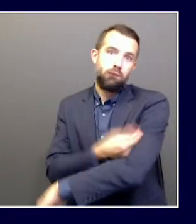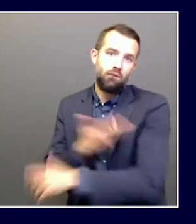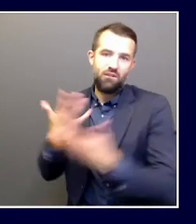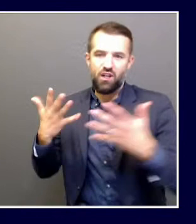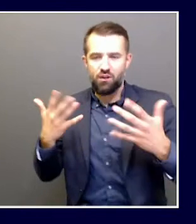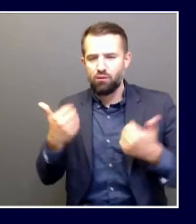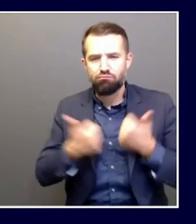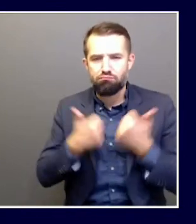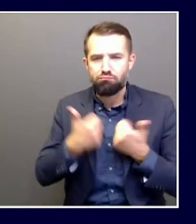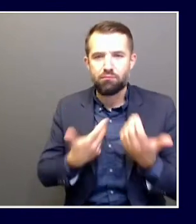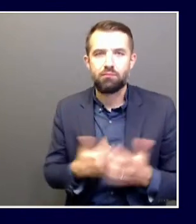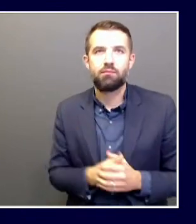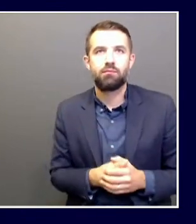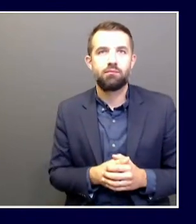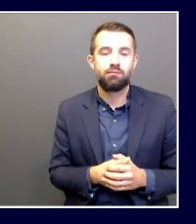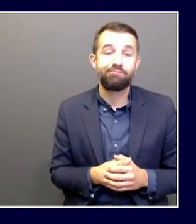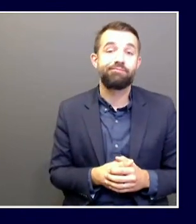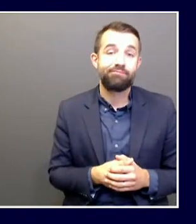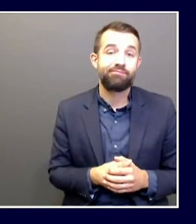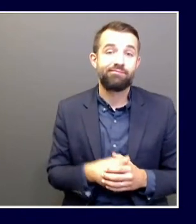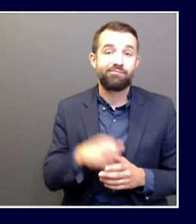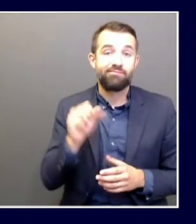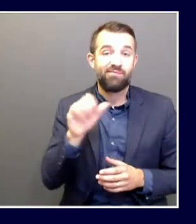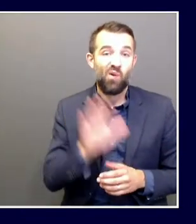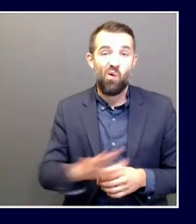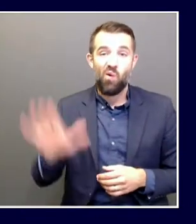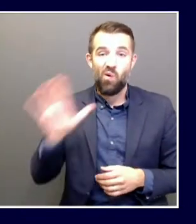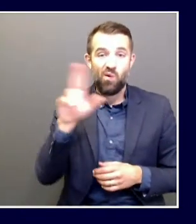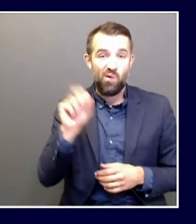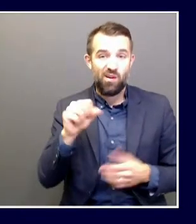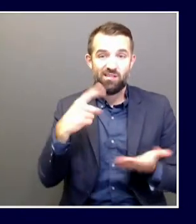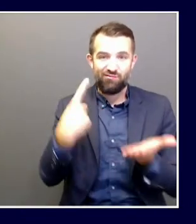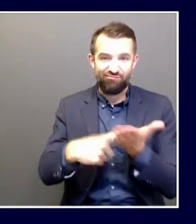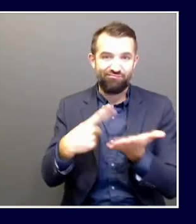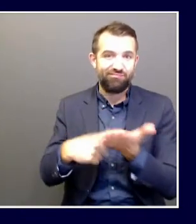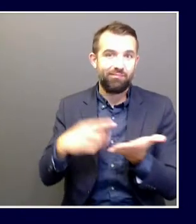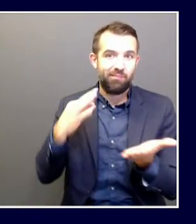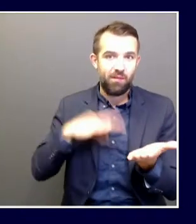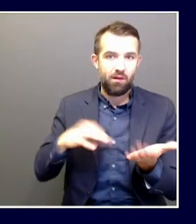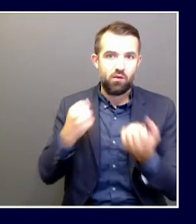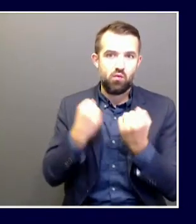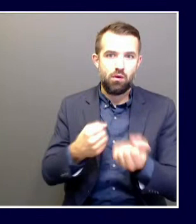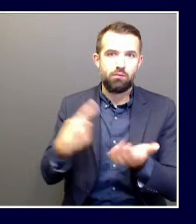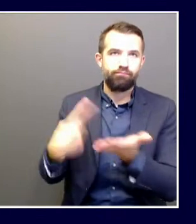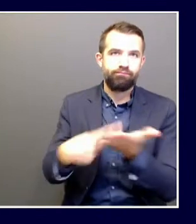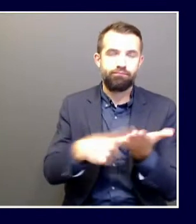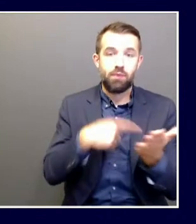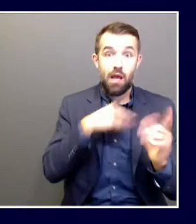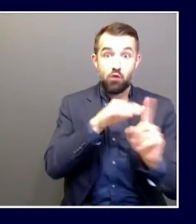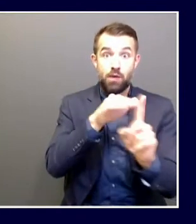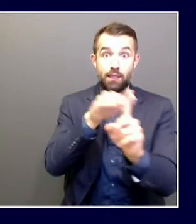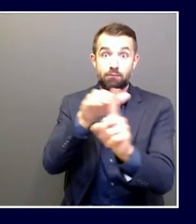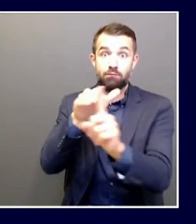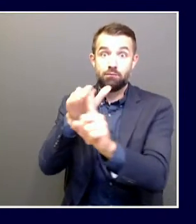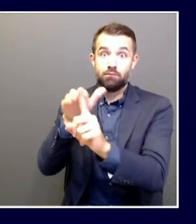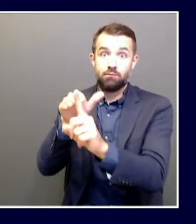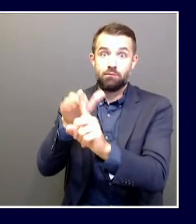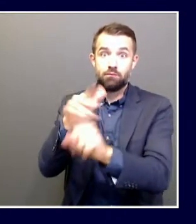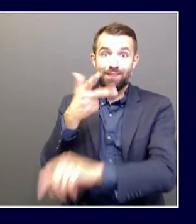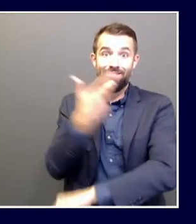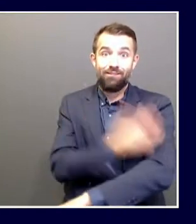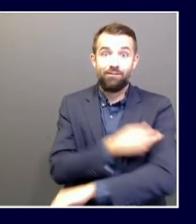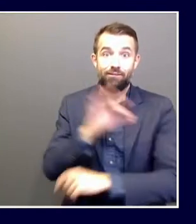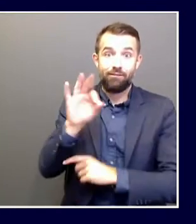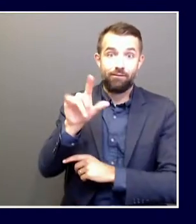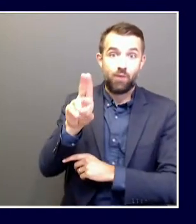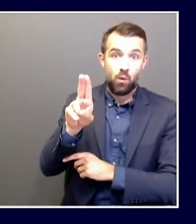and nationally. Start off with the reminder, please get your flu shot, folks. You can get your flu shot the same day you get your booster.